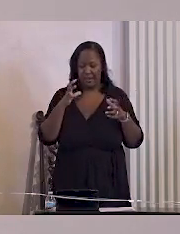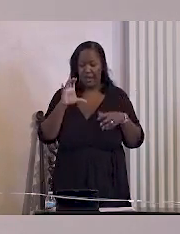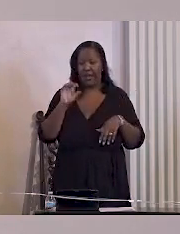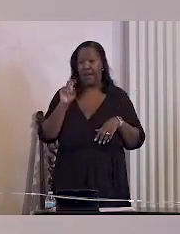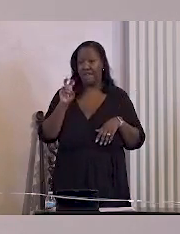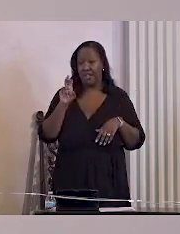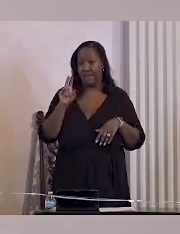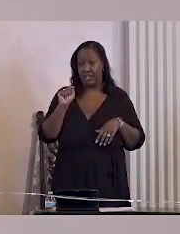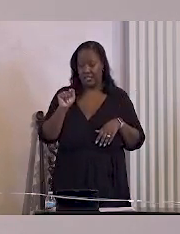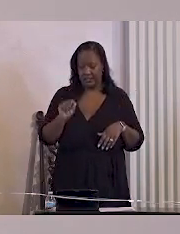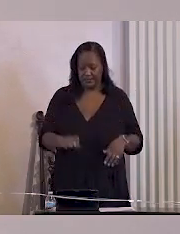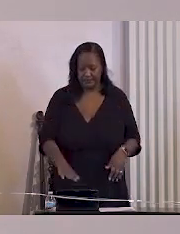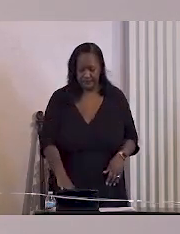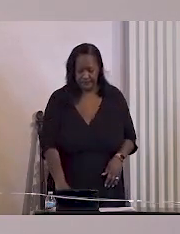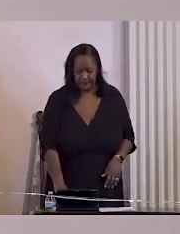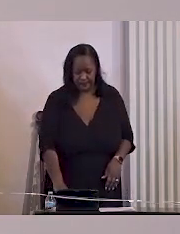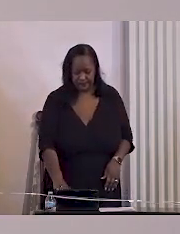covenant.